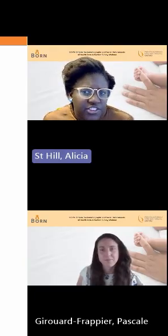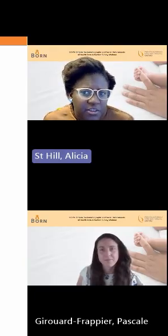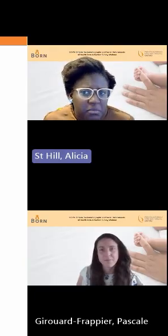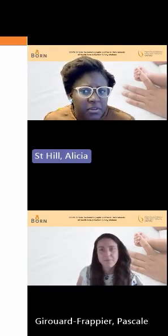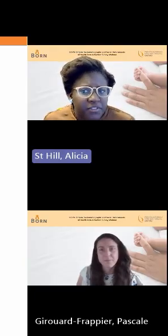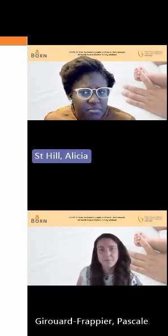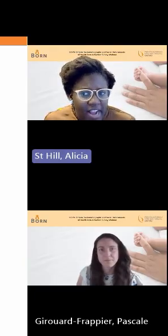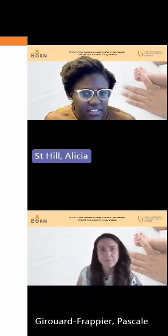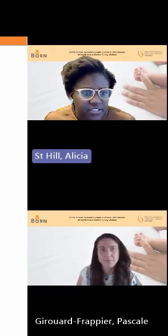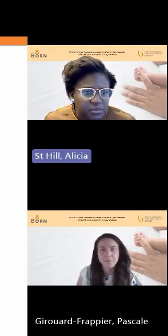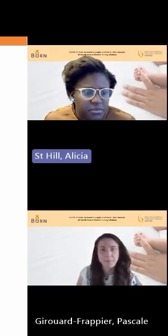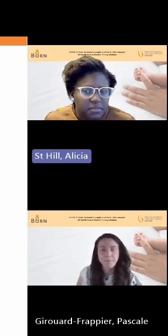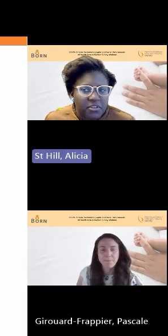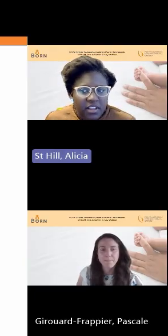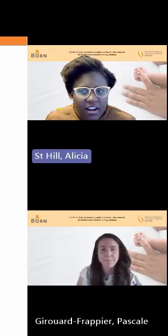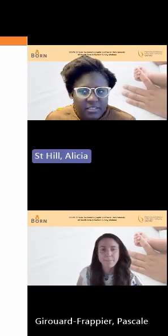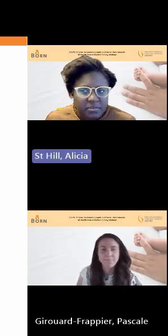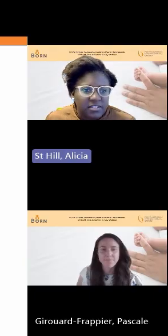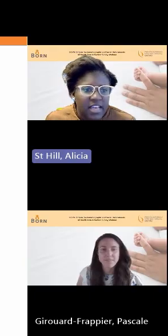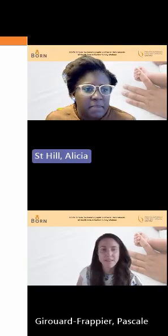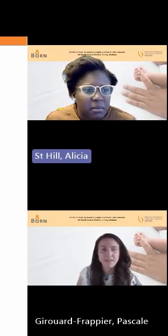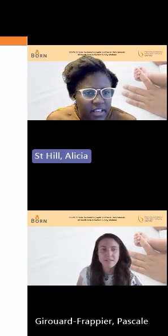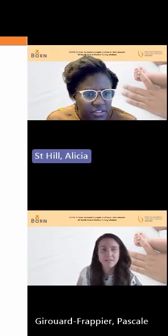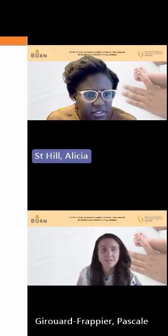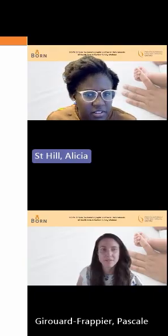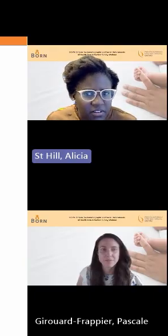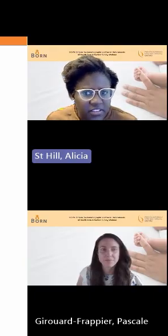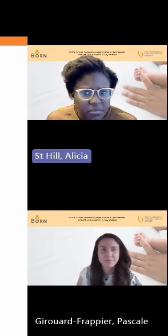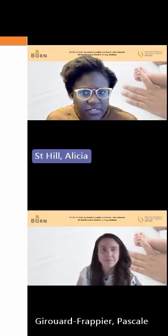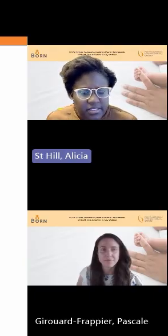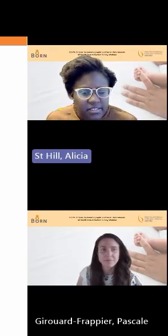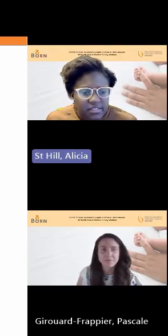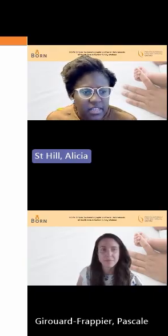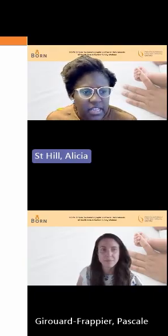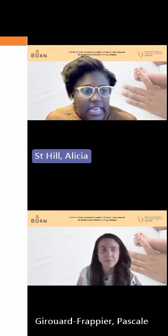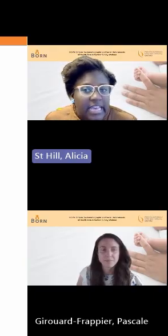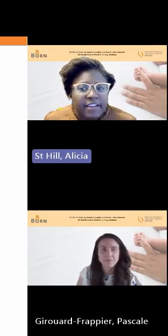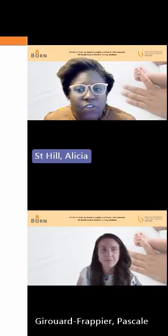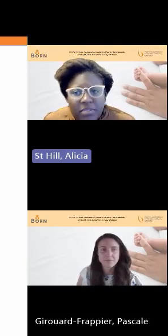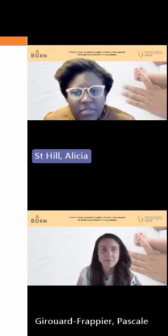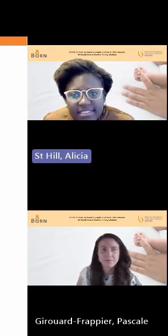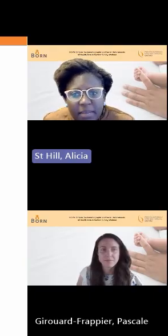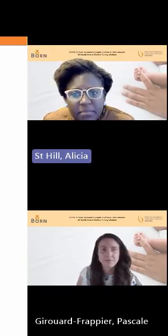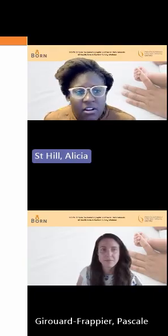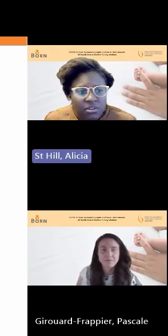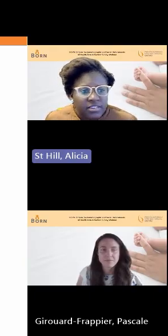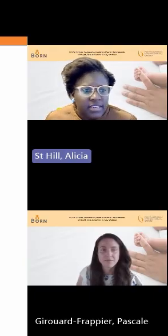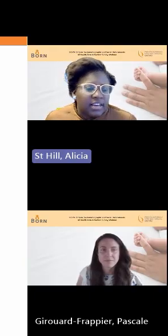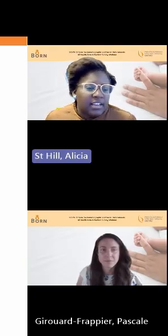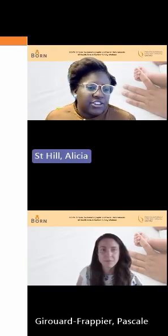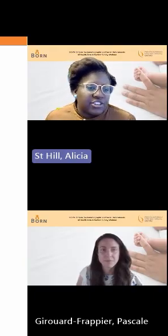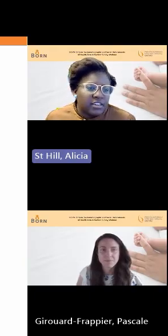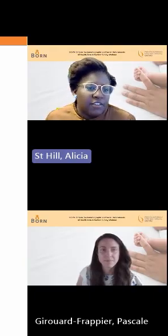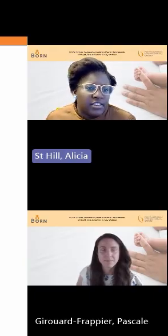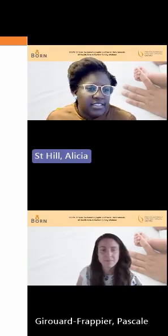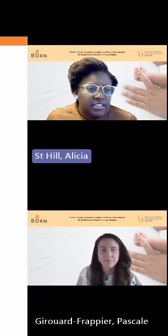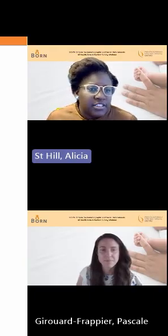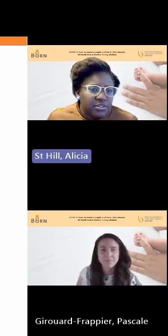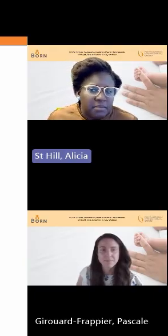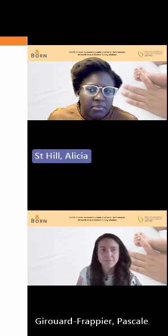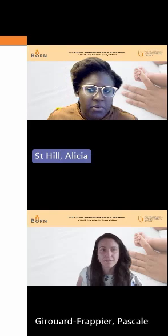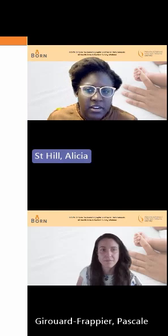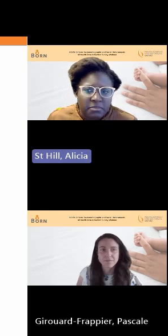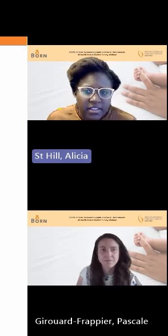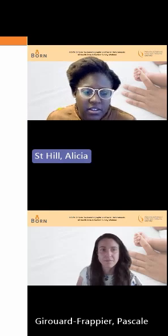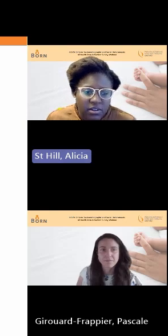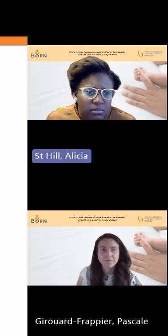survey being shared with midwifery practice groups, birthing hospitals, and public health units across the province. Inform next steps in our own data collection, governance, and